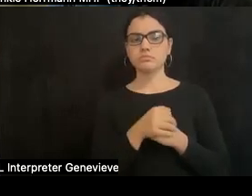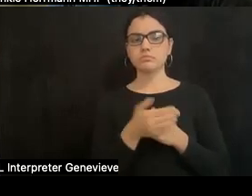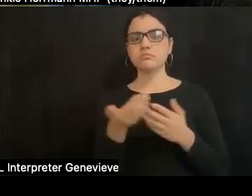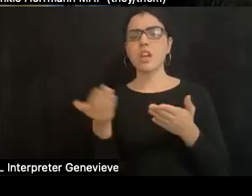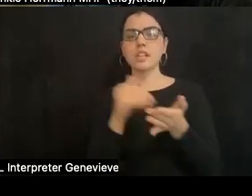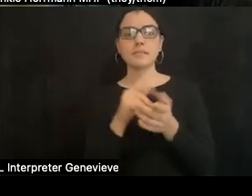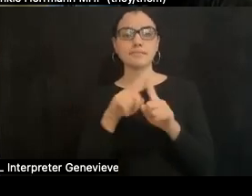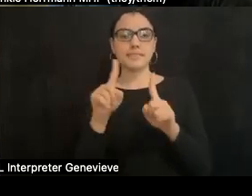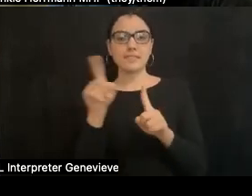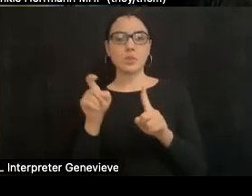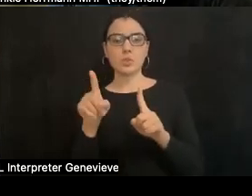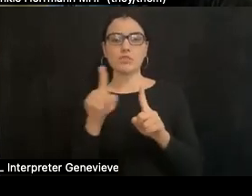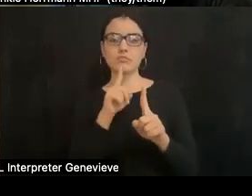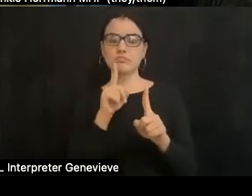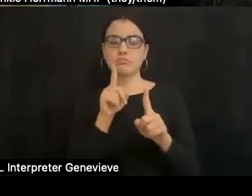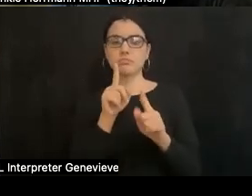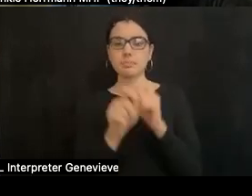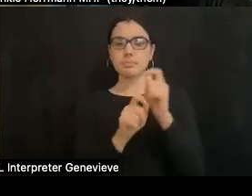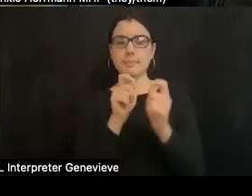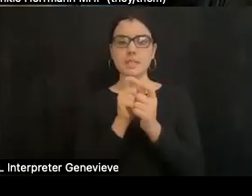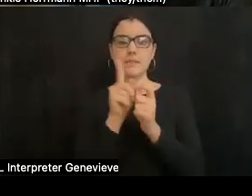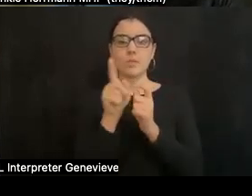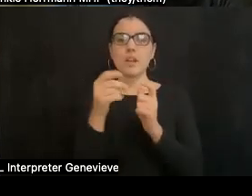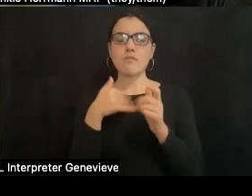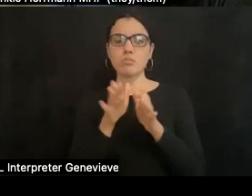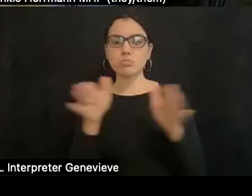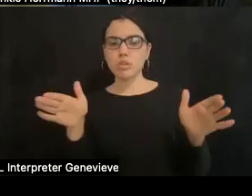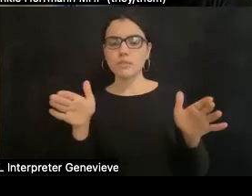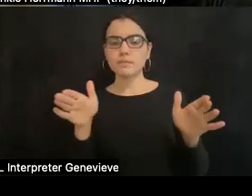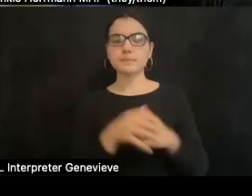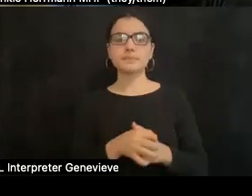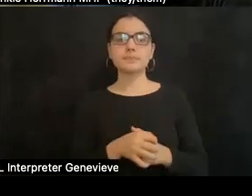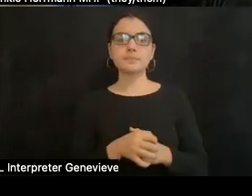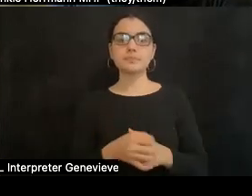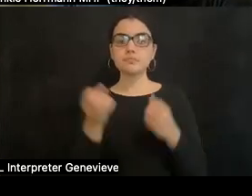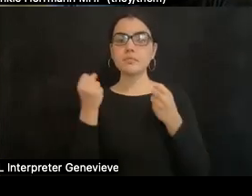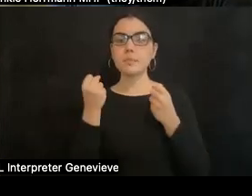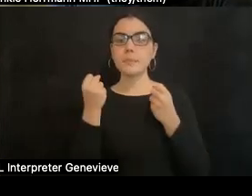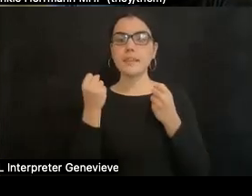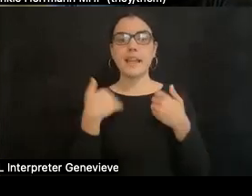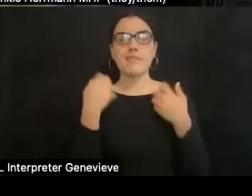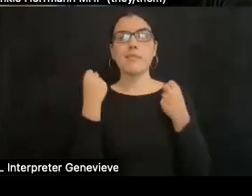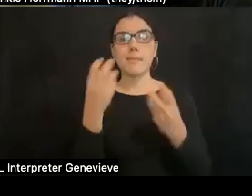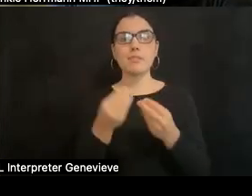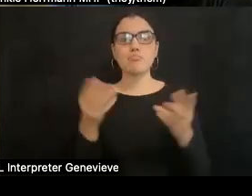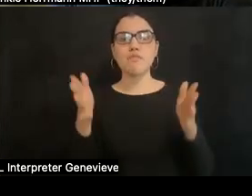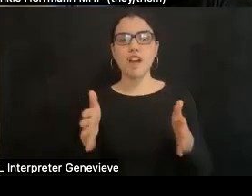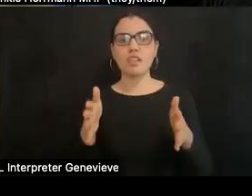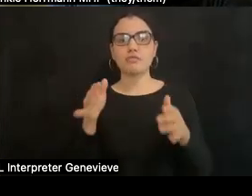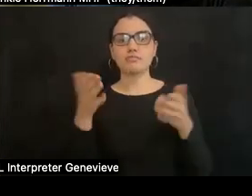specific situation, but I think may have some broader applicability because there are a lot of providers on the call. Someone was